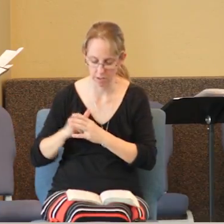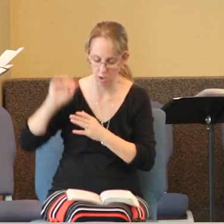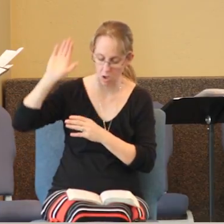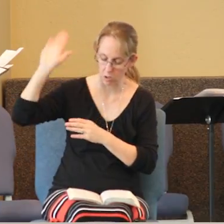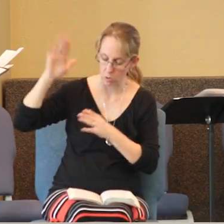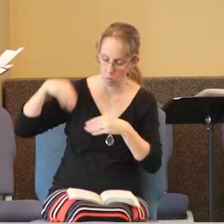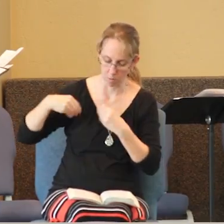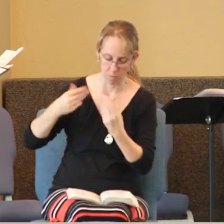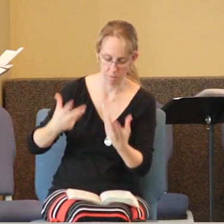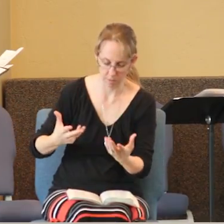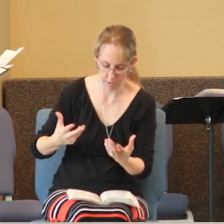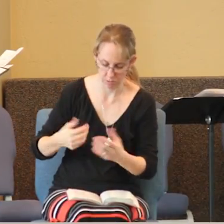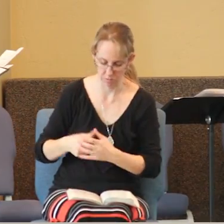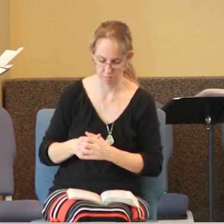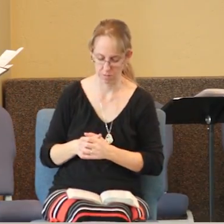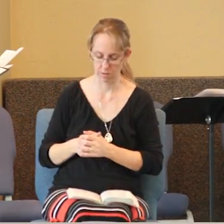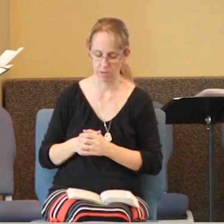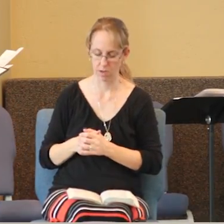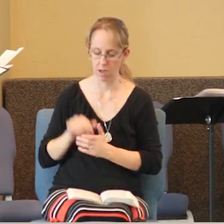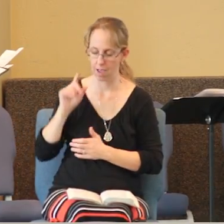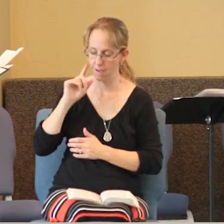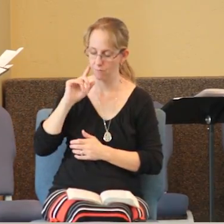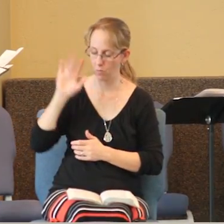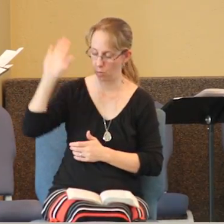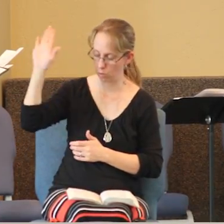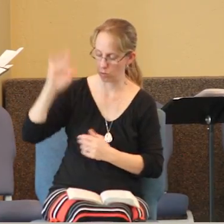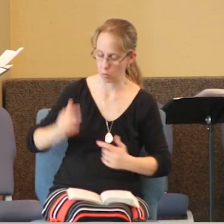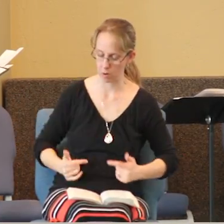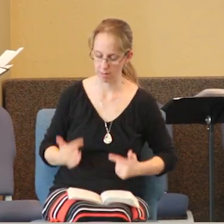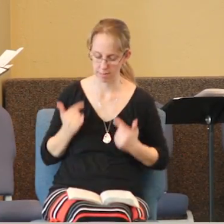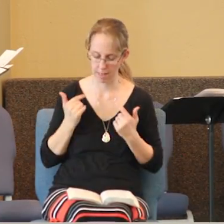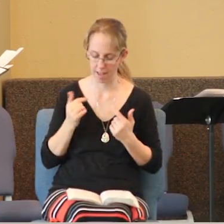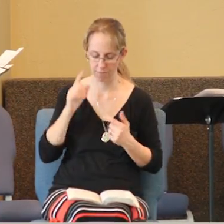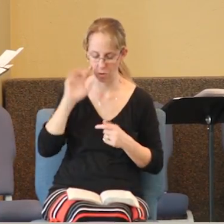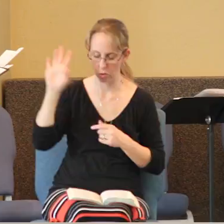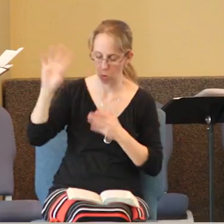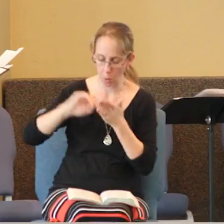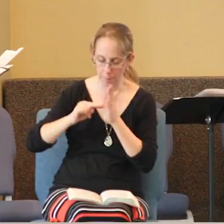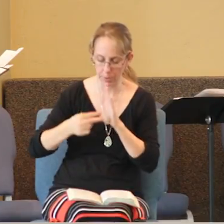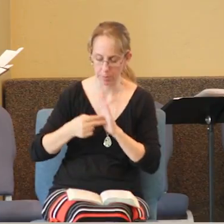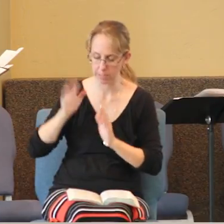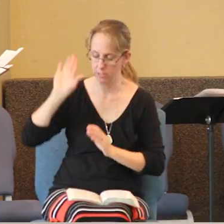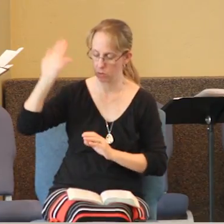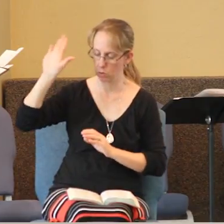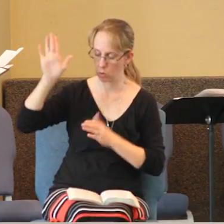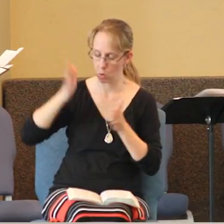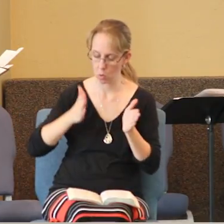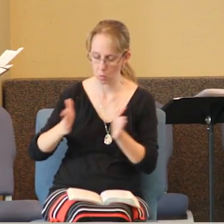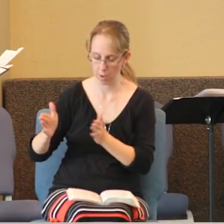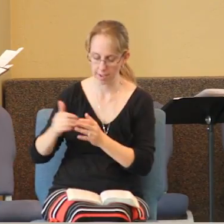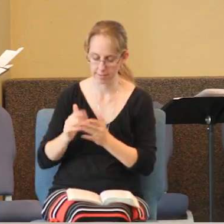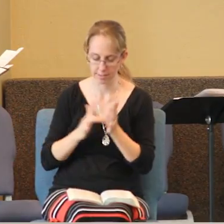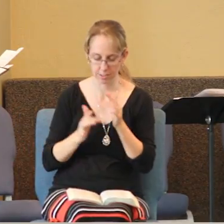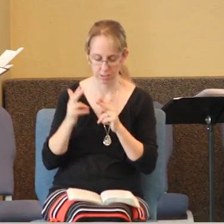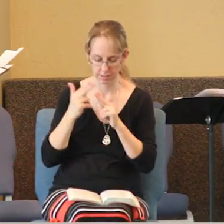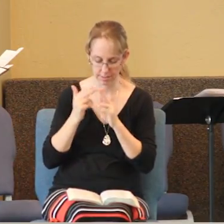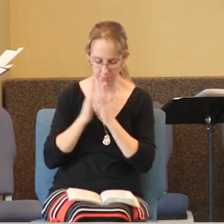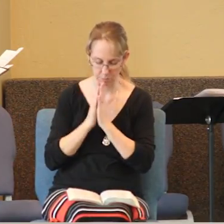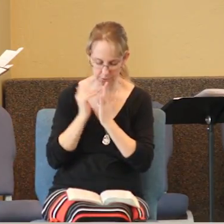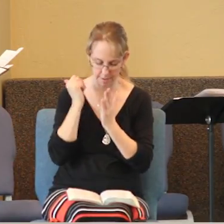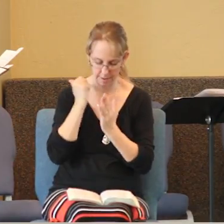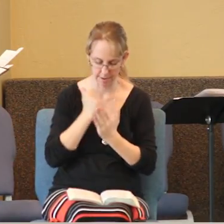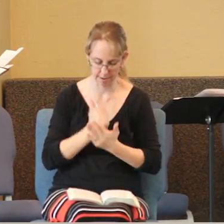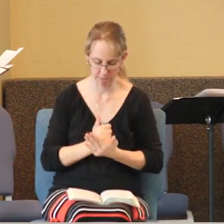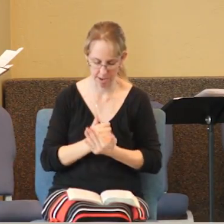sacrifice, of your provision, of your life, of your purpose, and of your ways.